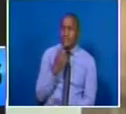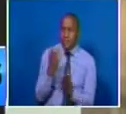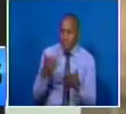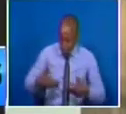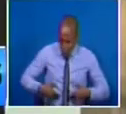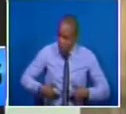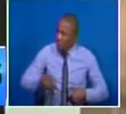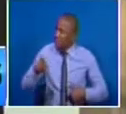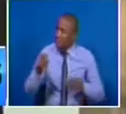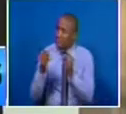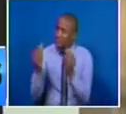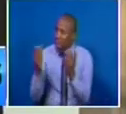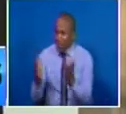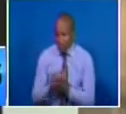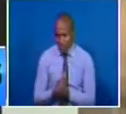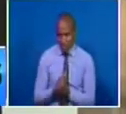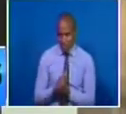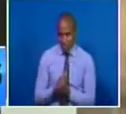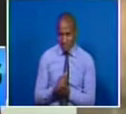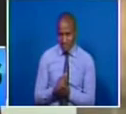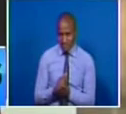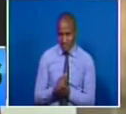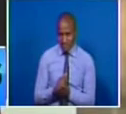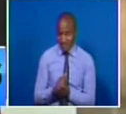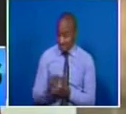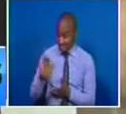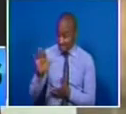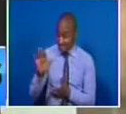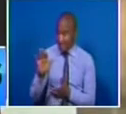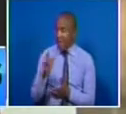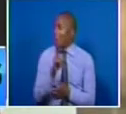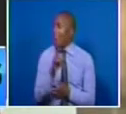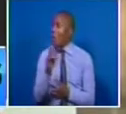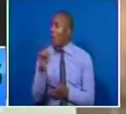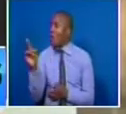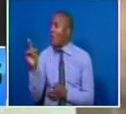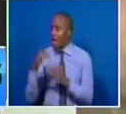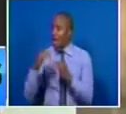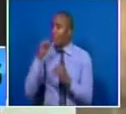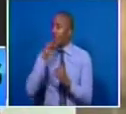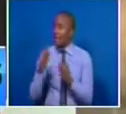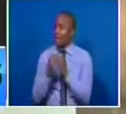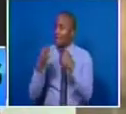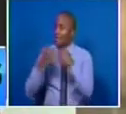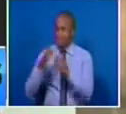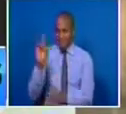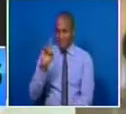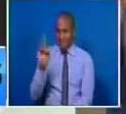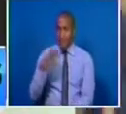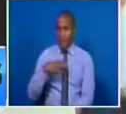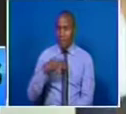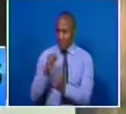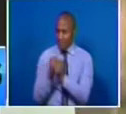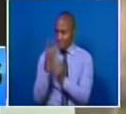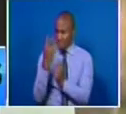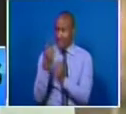youth, especially because, and especially not necessarily to everybody who's above the age of 18. Mm. I think everybody who's 15 and over at